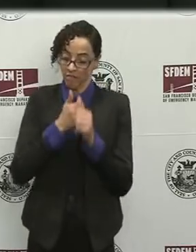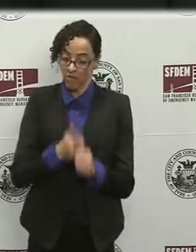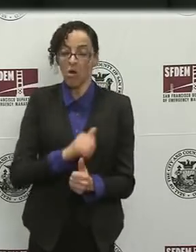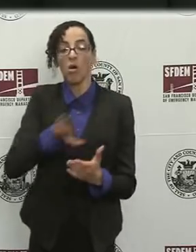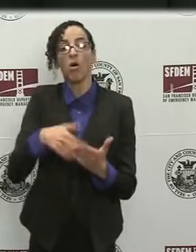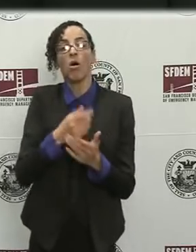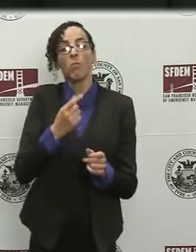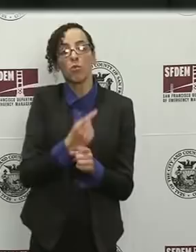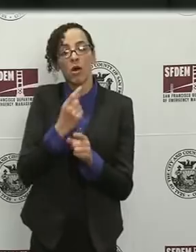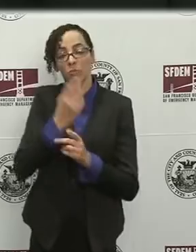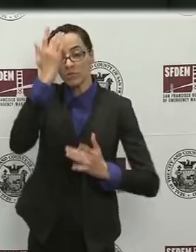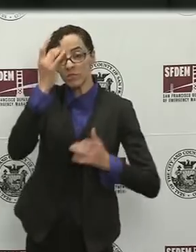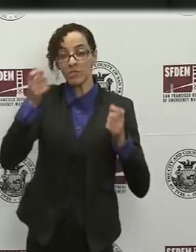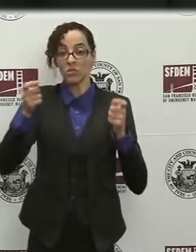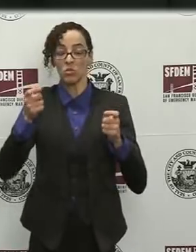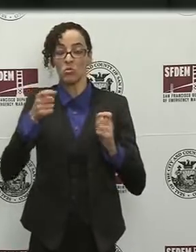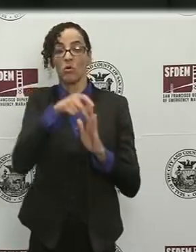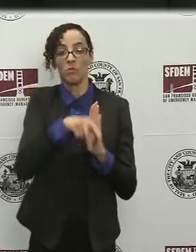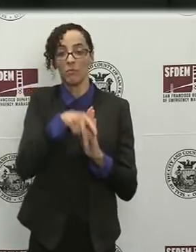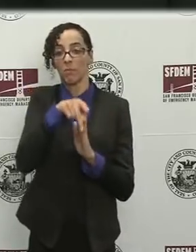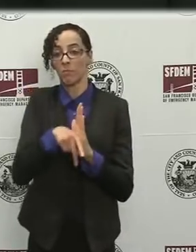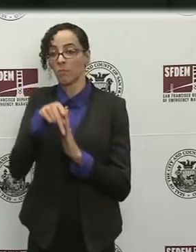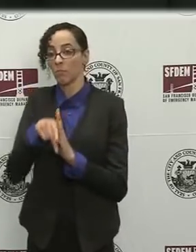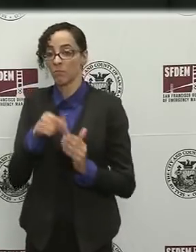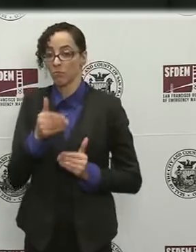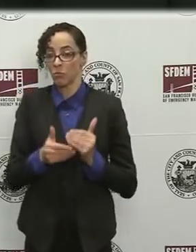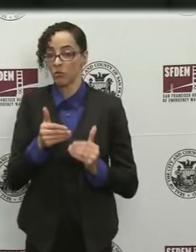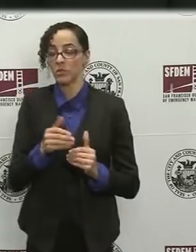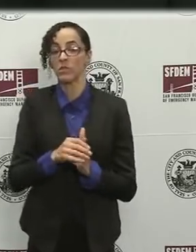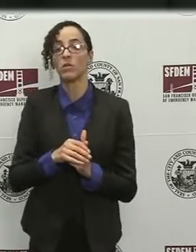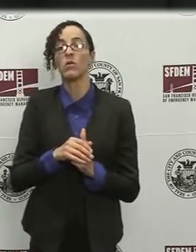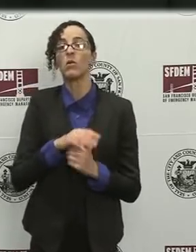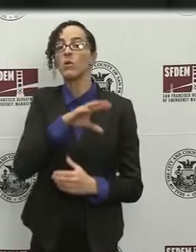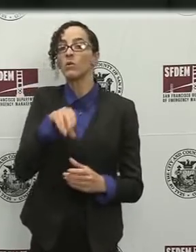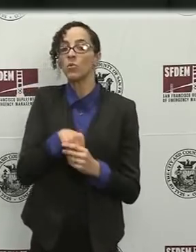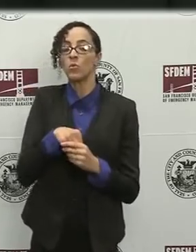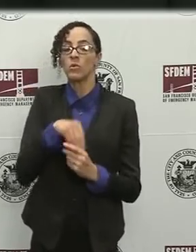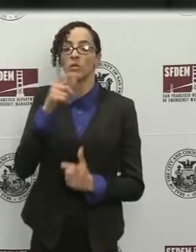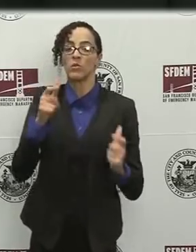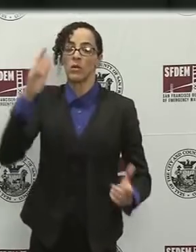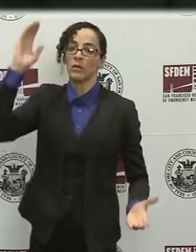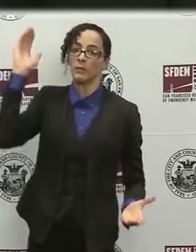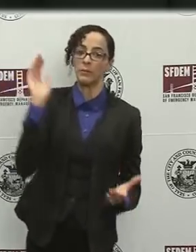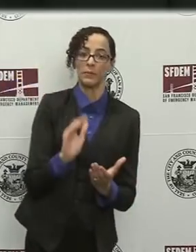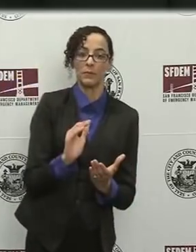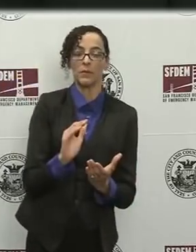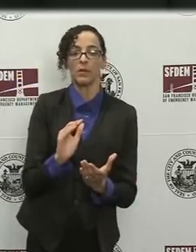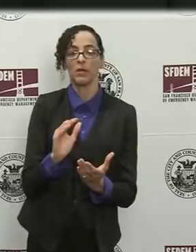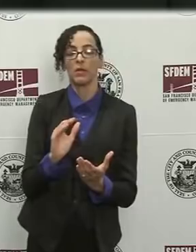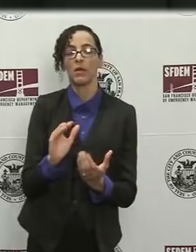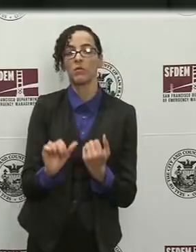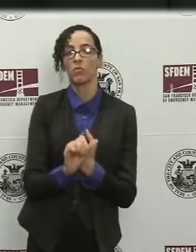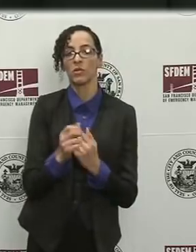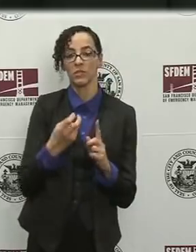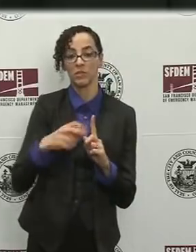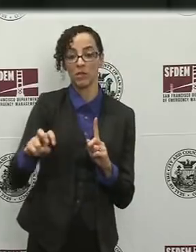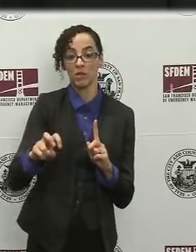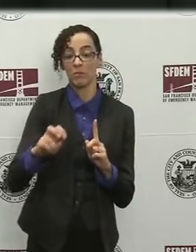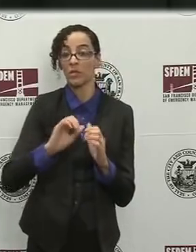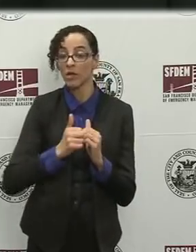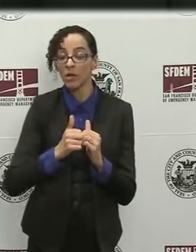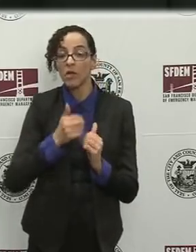disease control procedures, including greatly reducing risk of transmission through